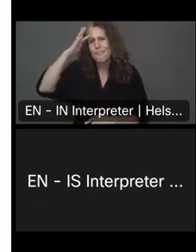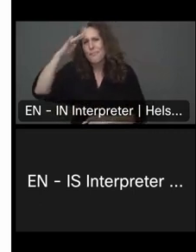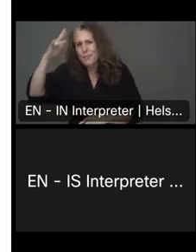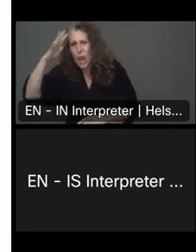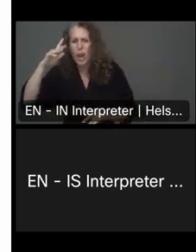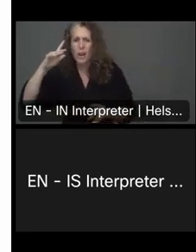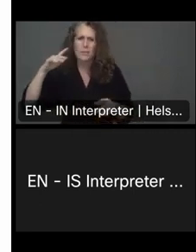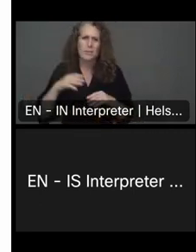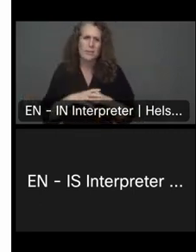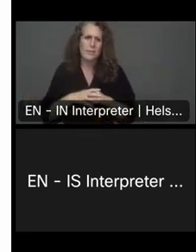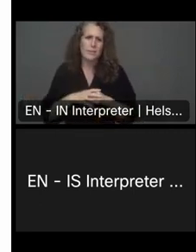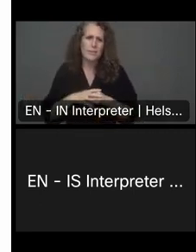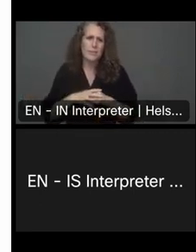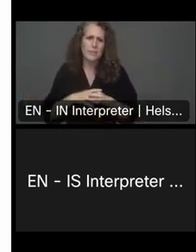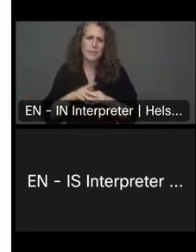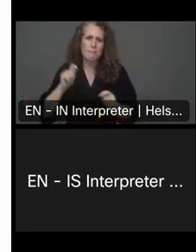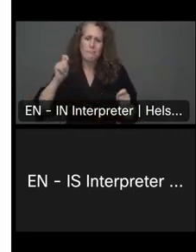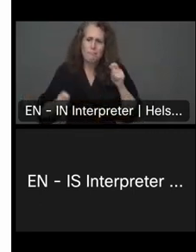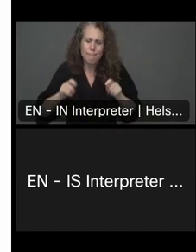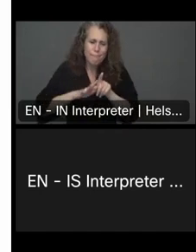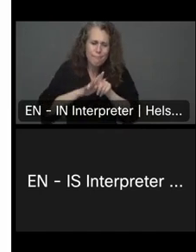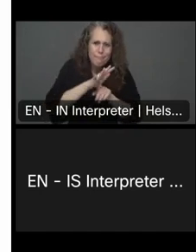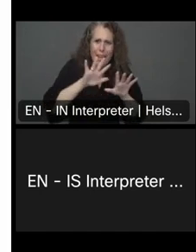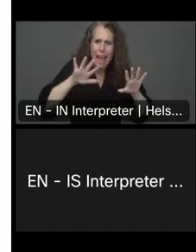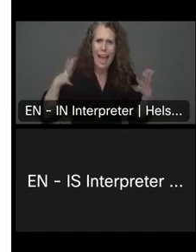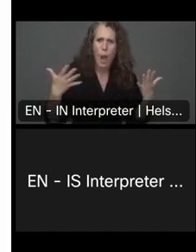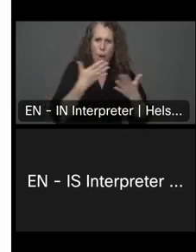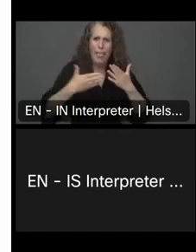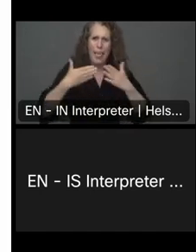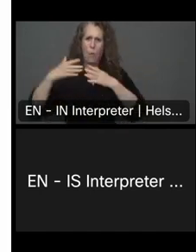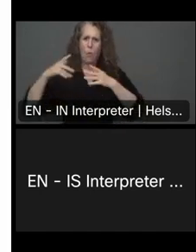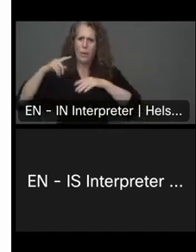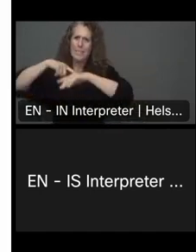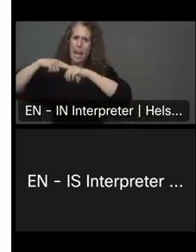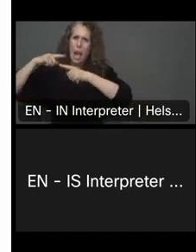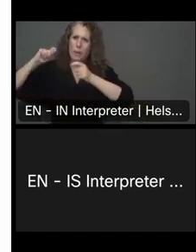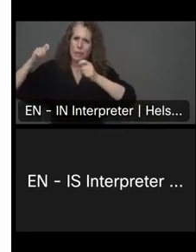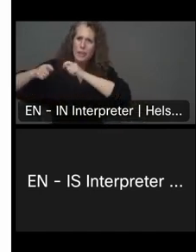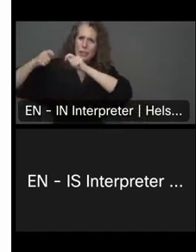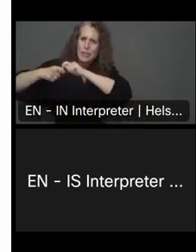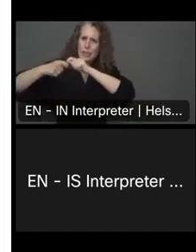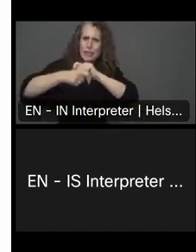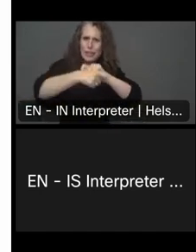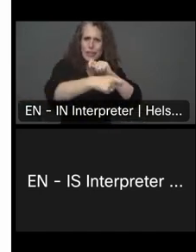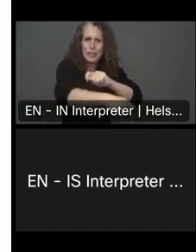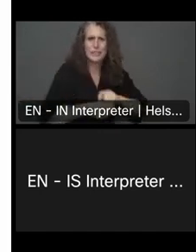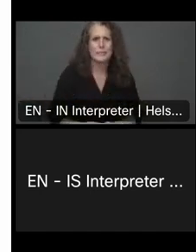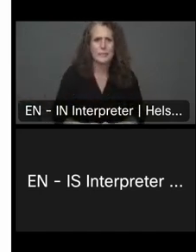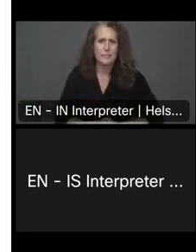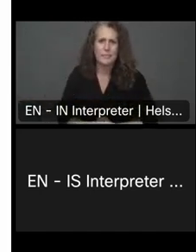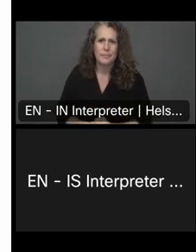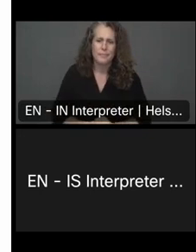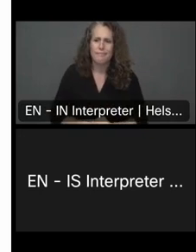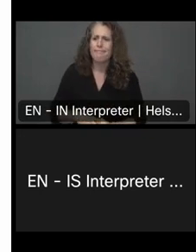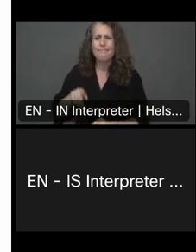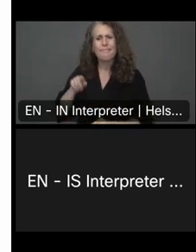use and constrain the directions of language change. His work is outstanding also in the sense that he shows a keen